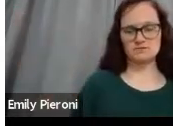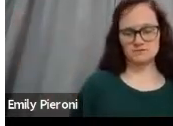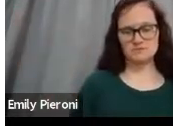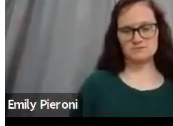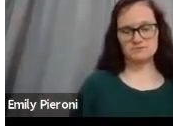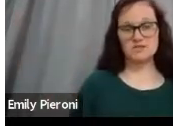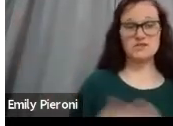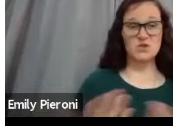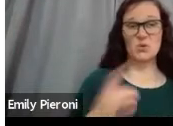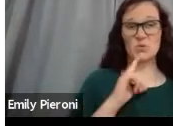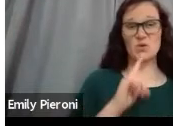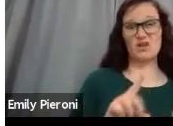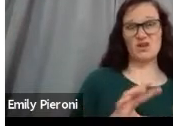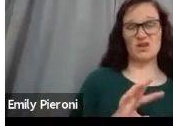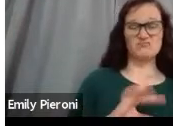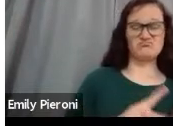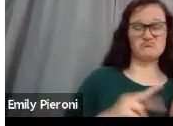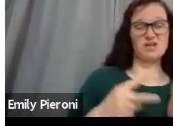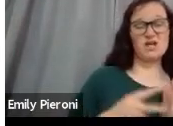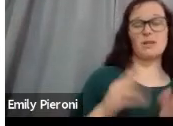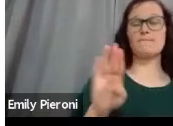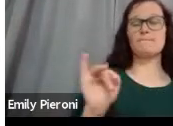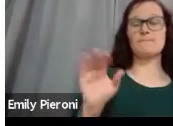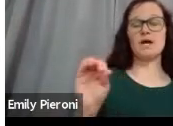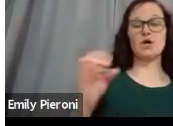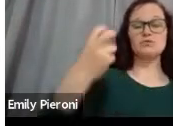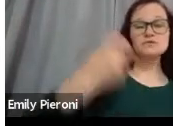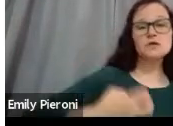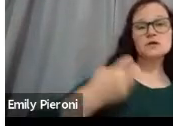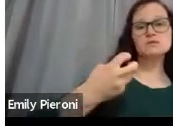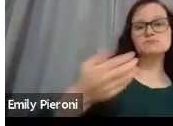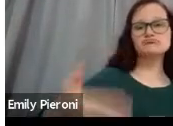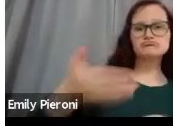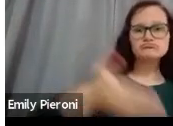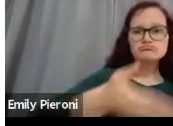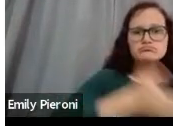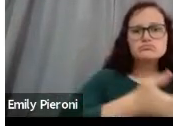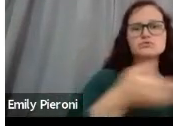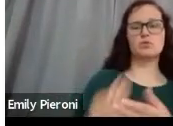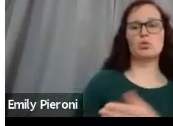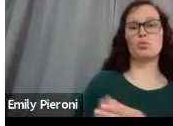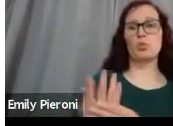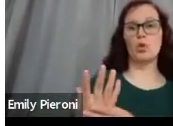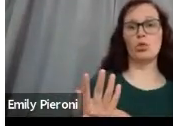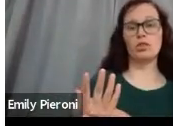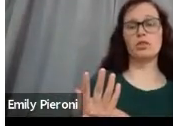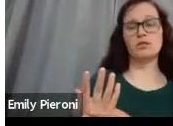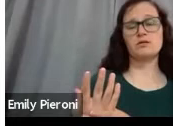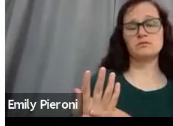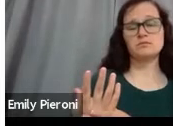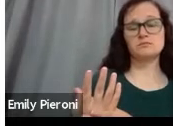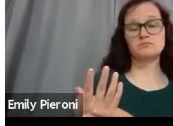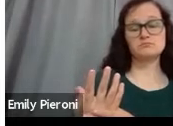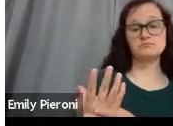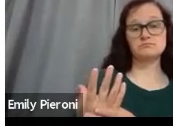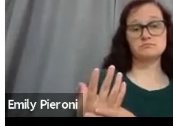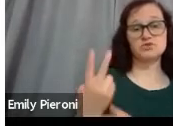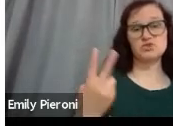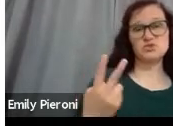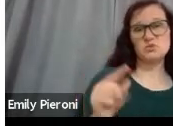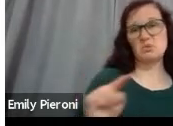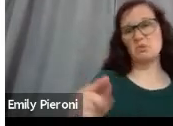message was that the biosolids did improve growth parameters for the first two to 3